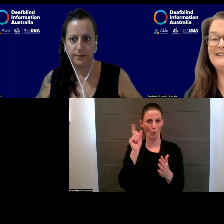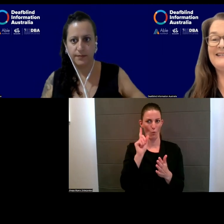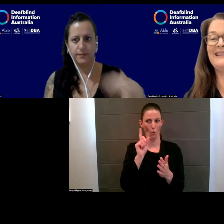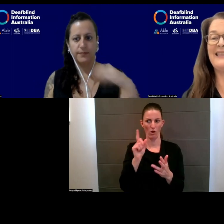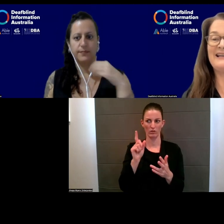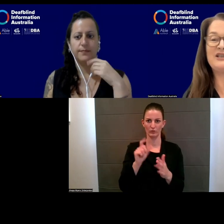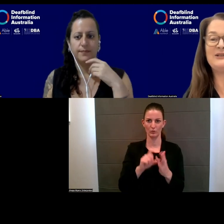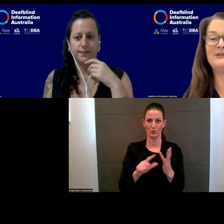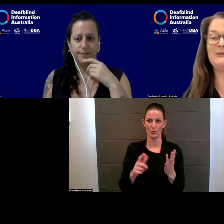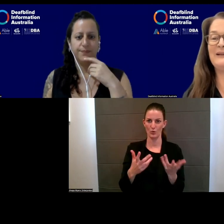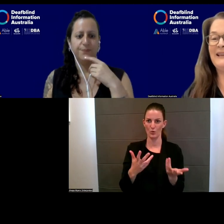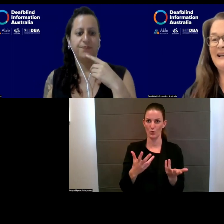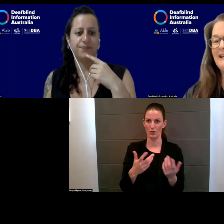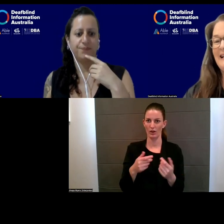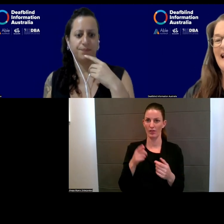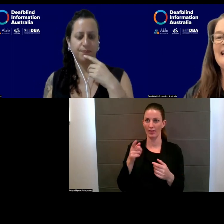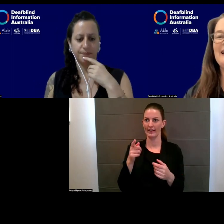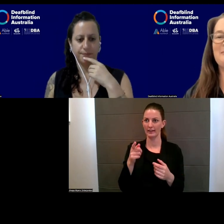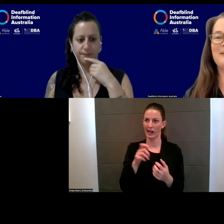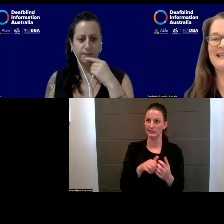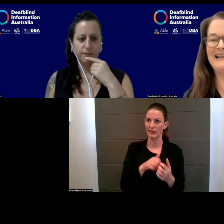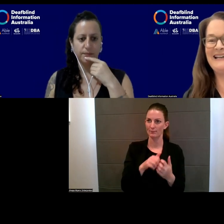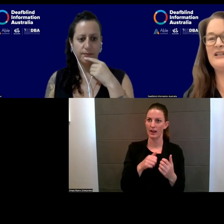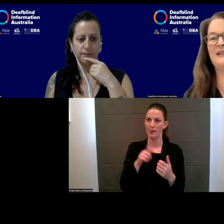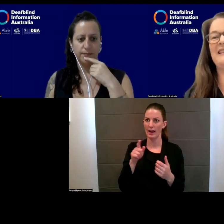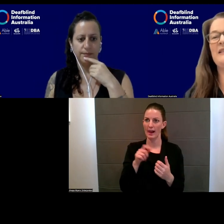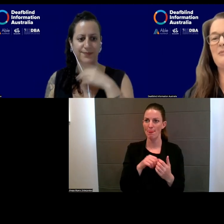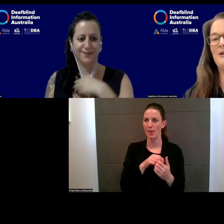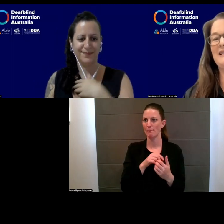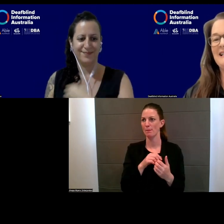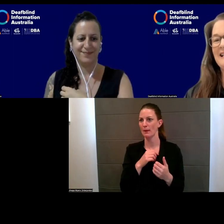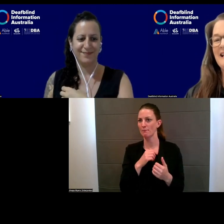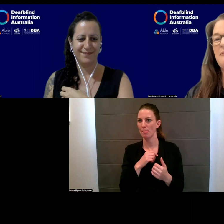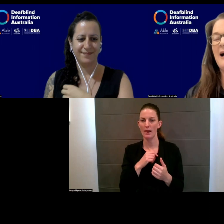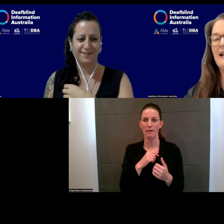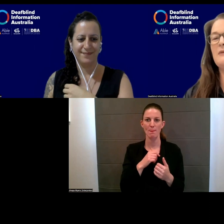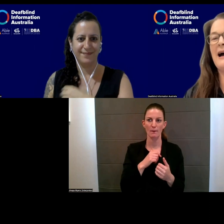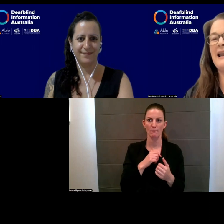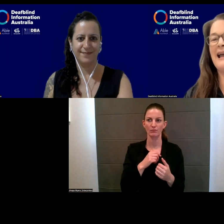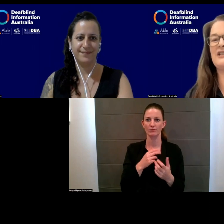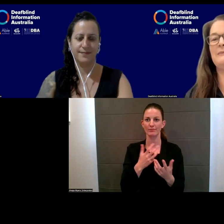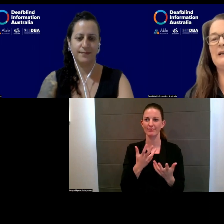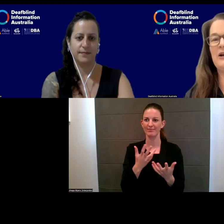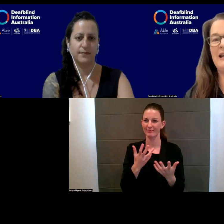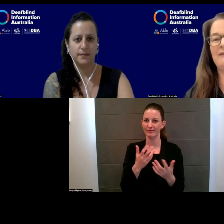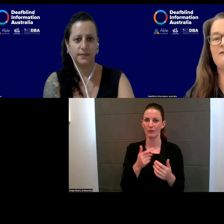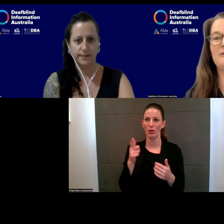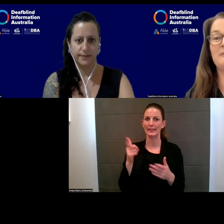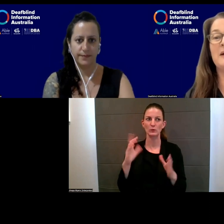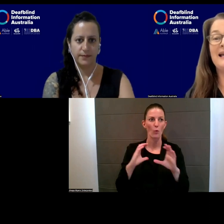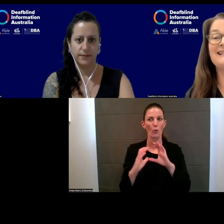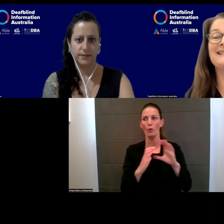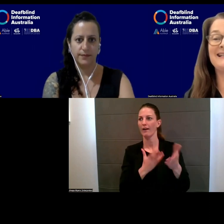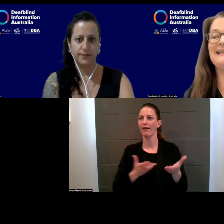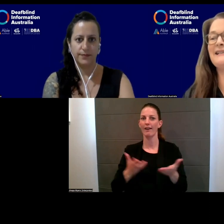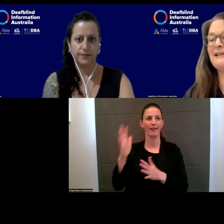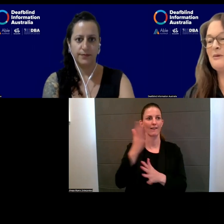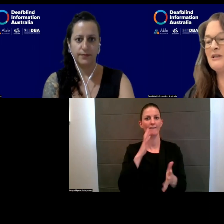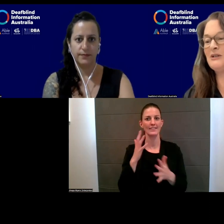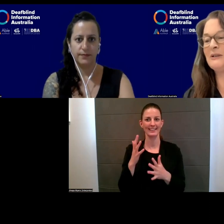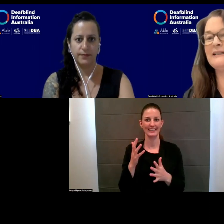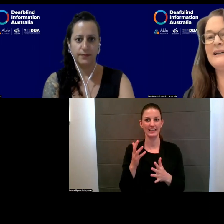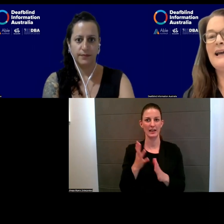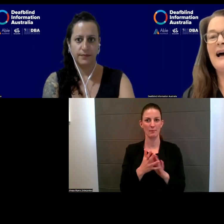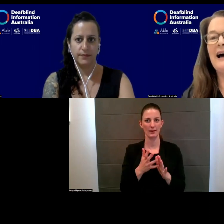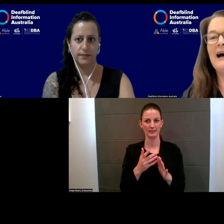that they chew and they lick their lips and just the processes that you might actually be learning from seeing